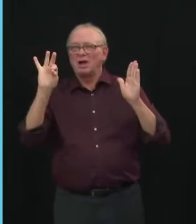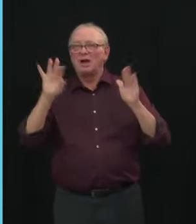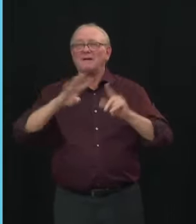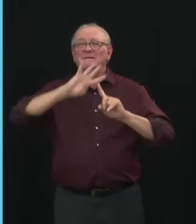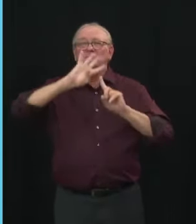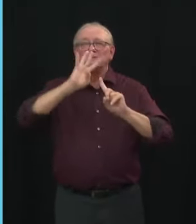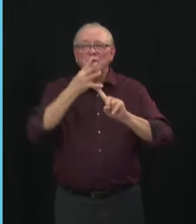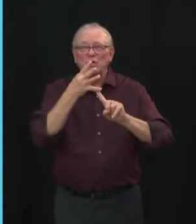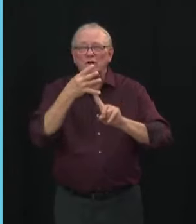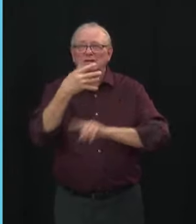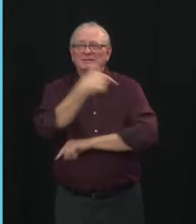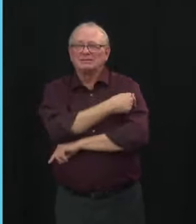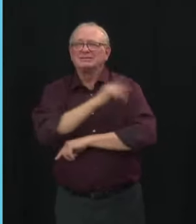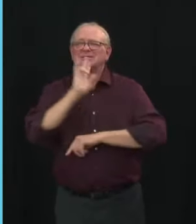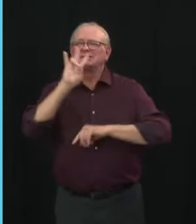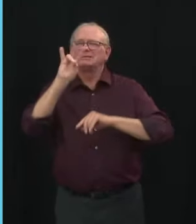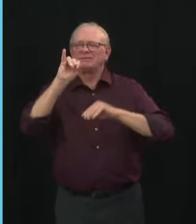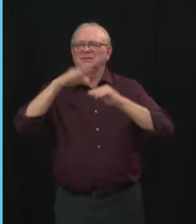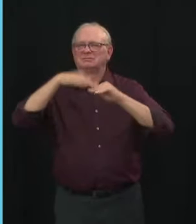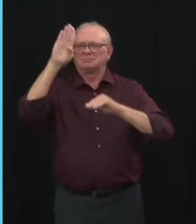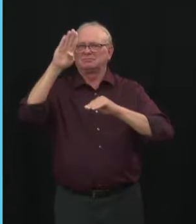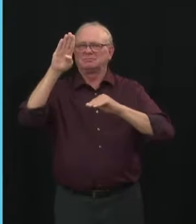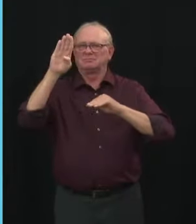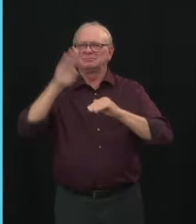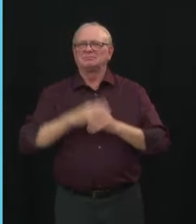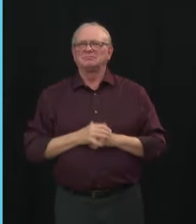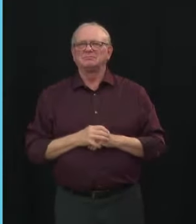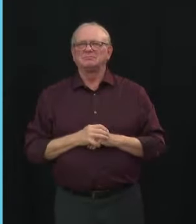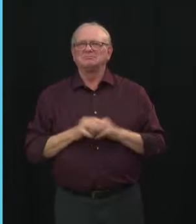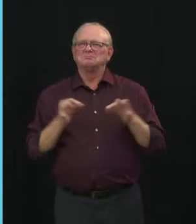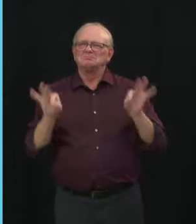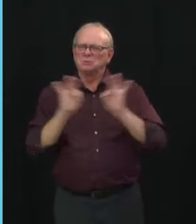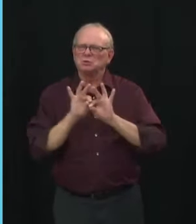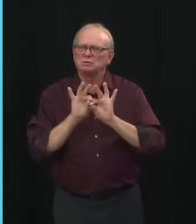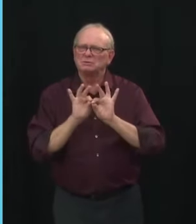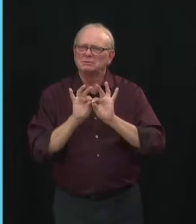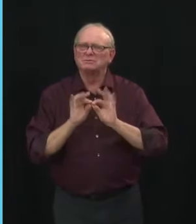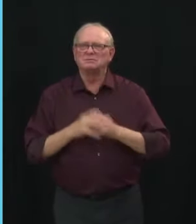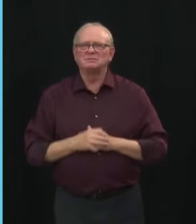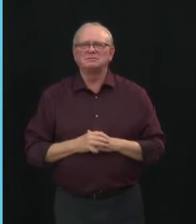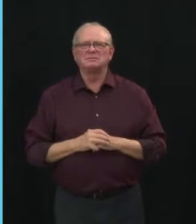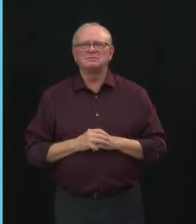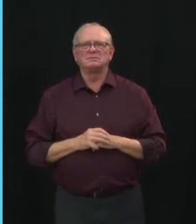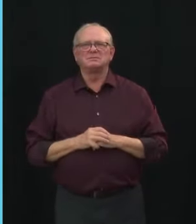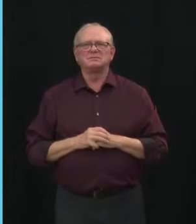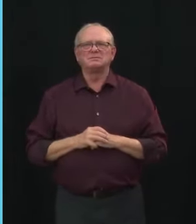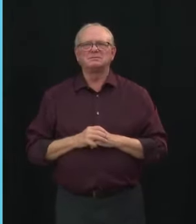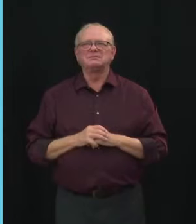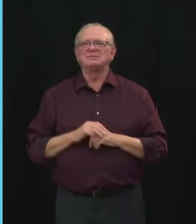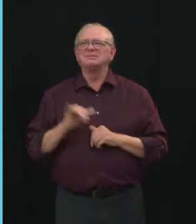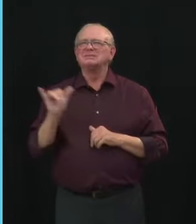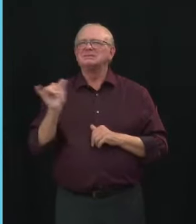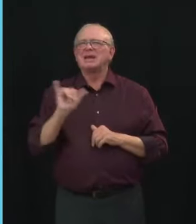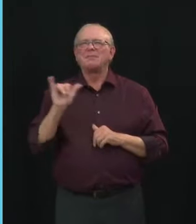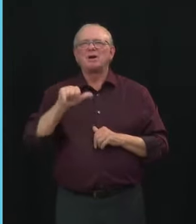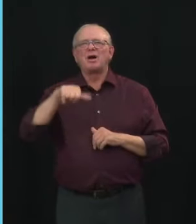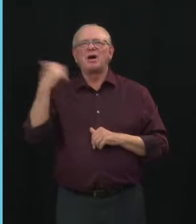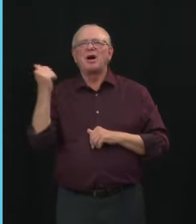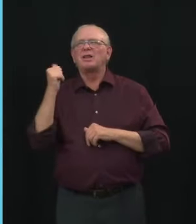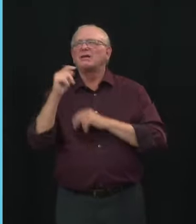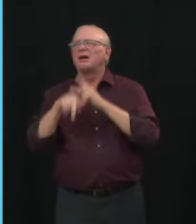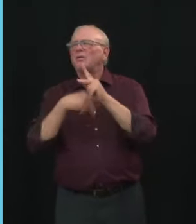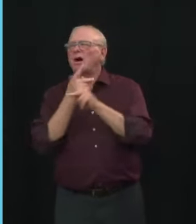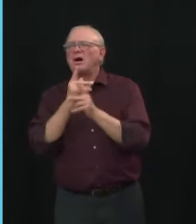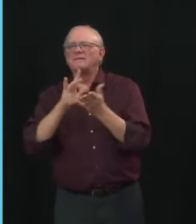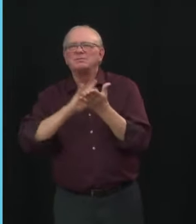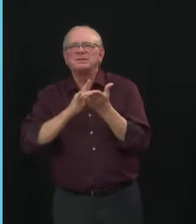benefit. But it's really important that we are using vaccines, again, like any other medication, in the way that